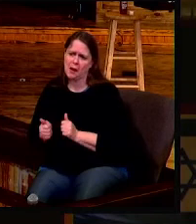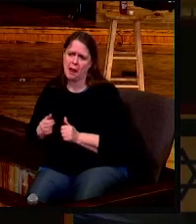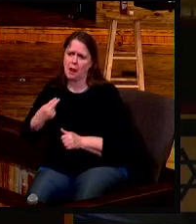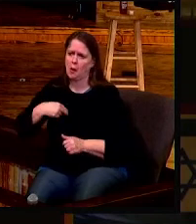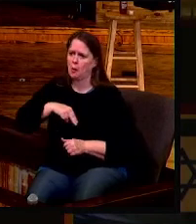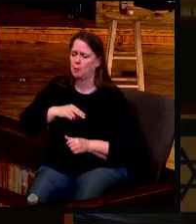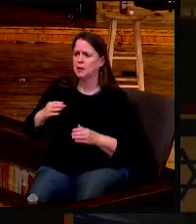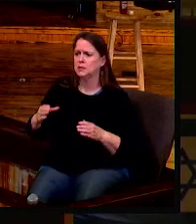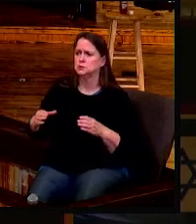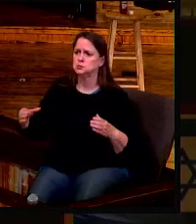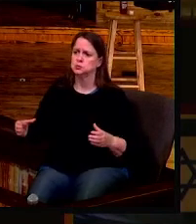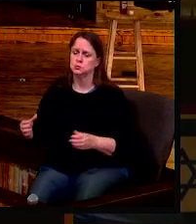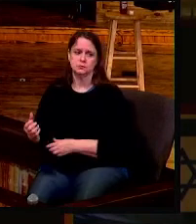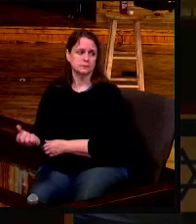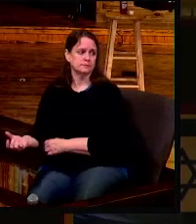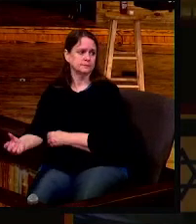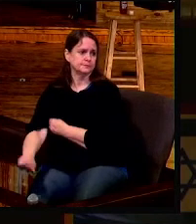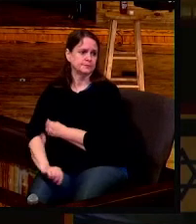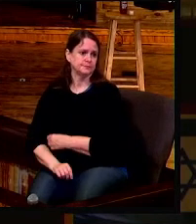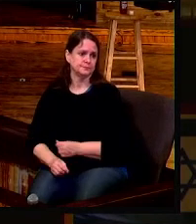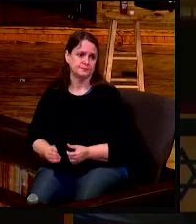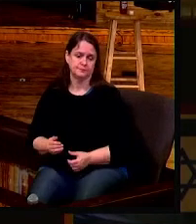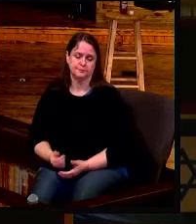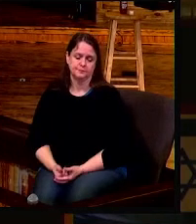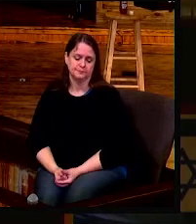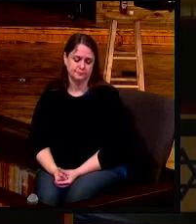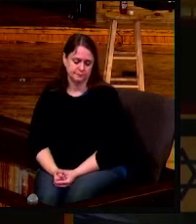All right, let's fast forward.